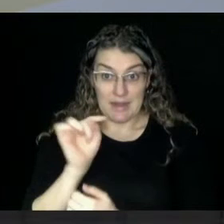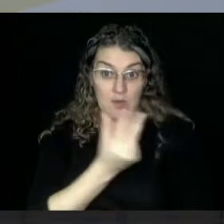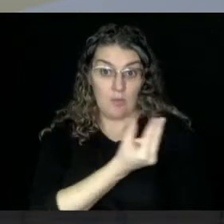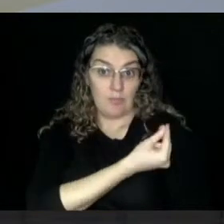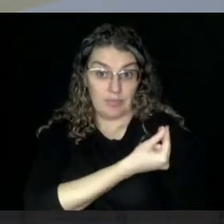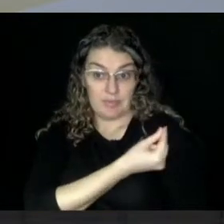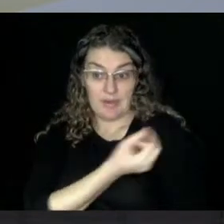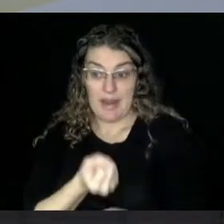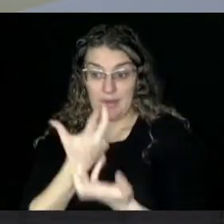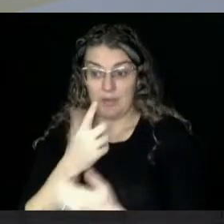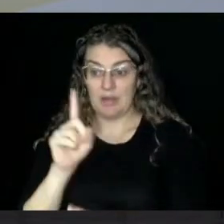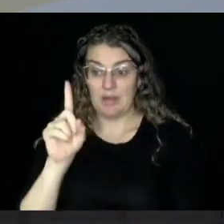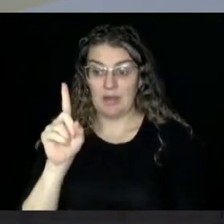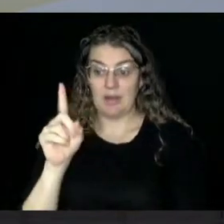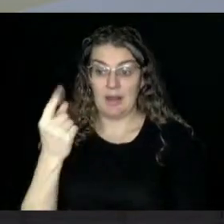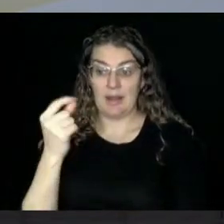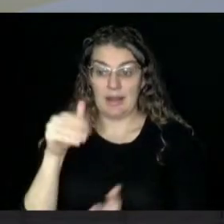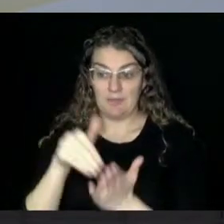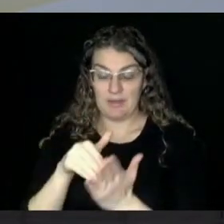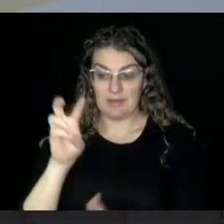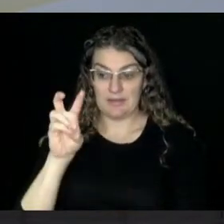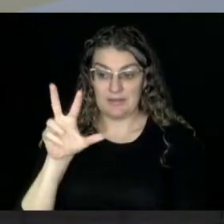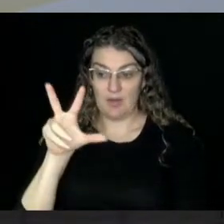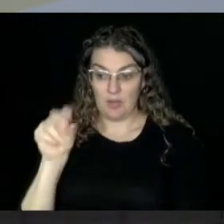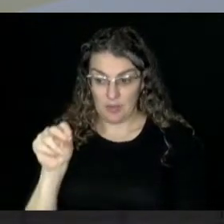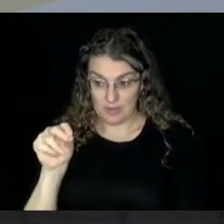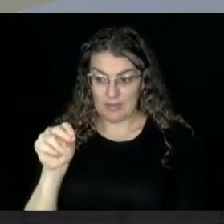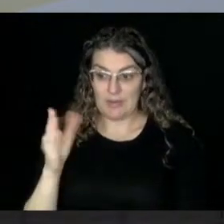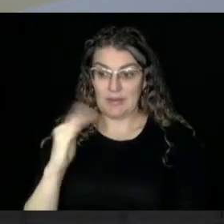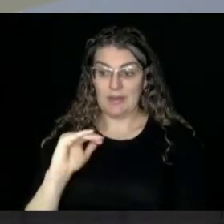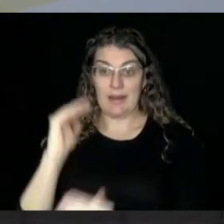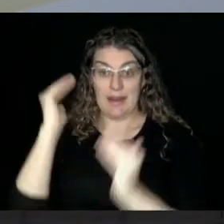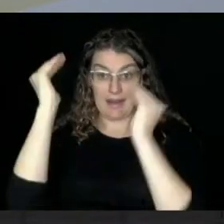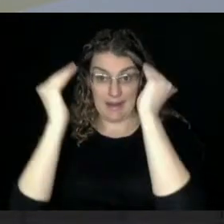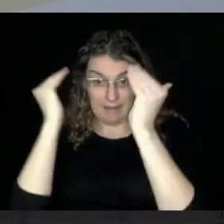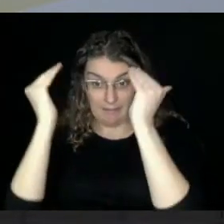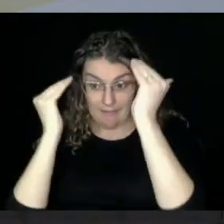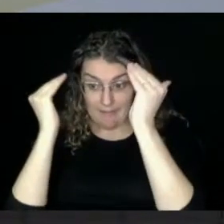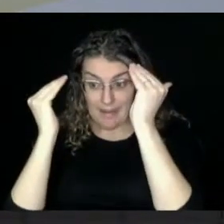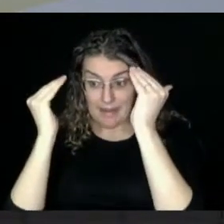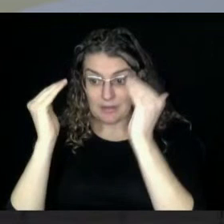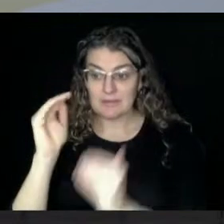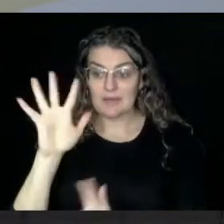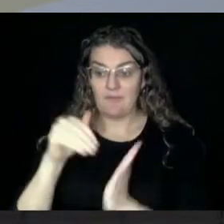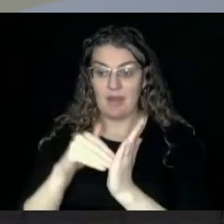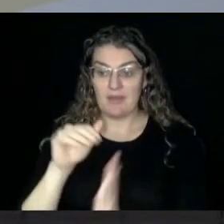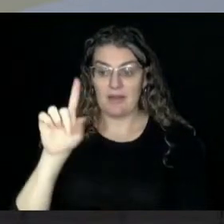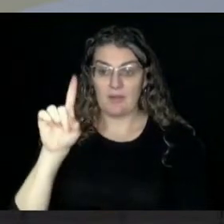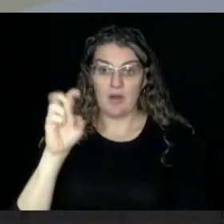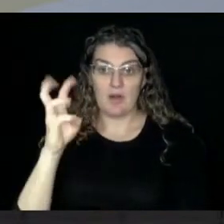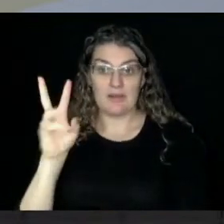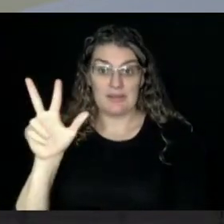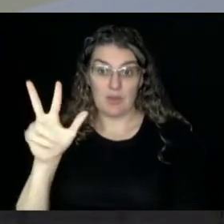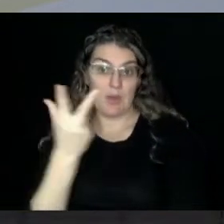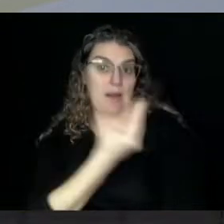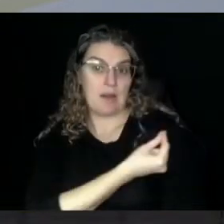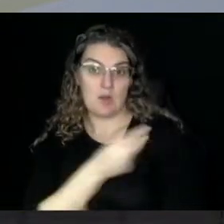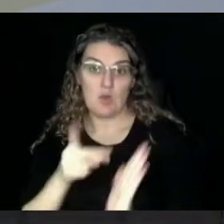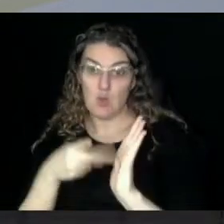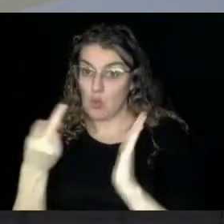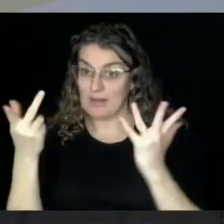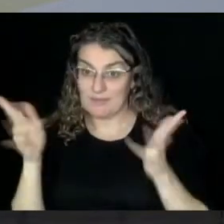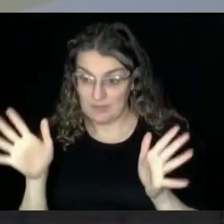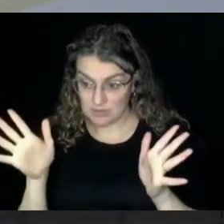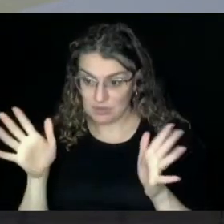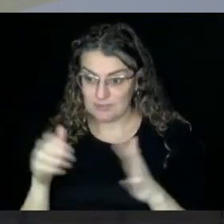PEI, including 5,163 adults who received 2 doses of vaccine. The March shipments